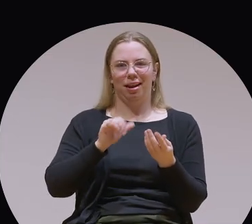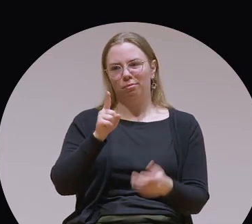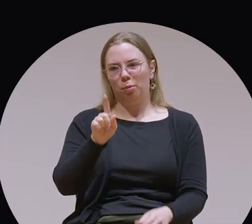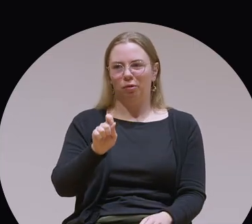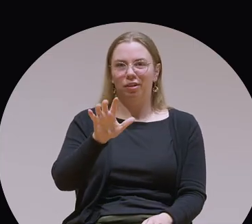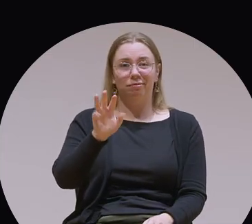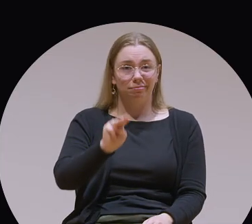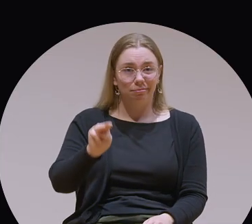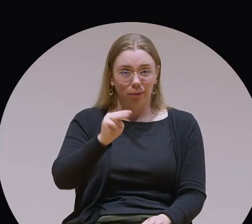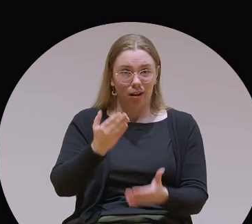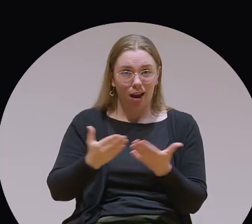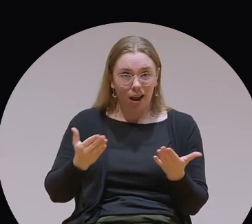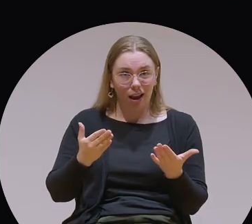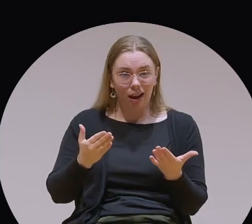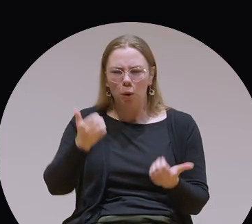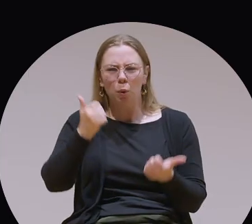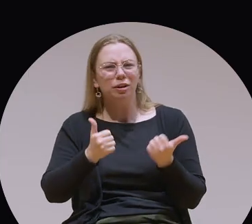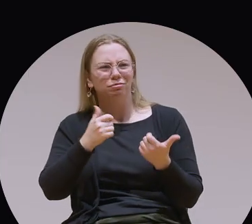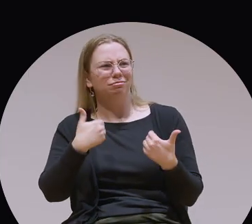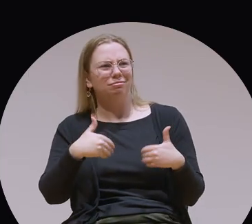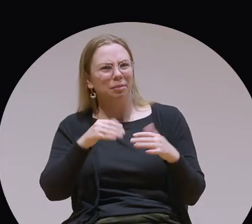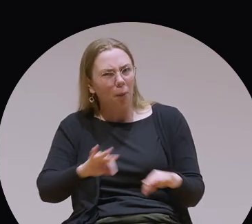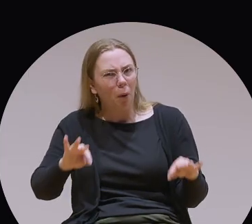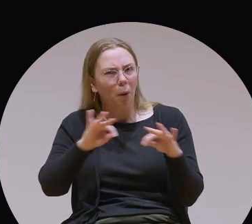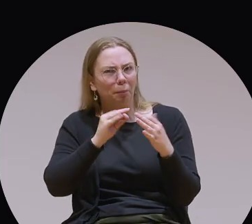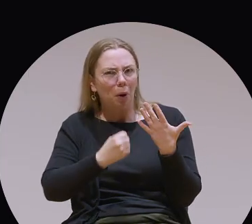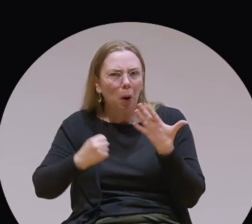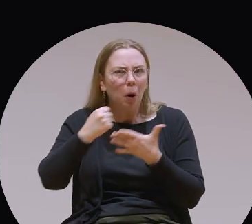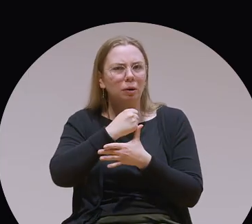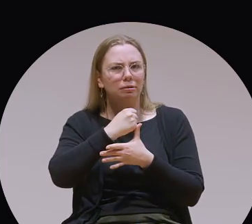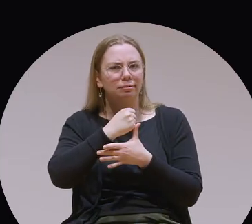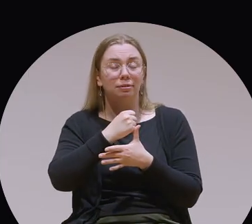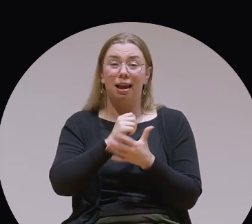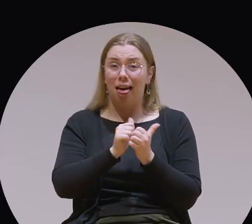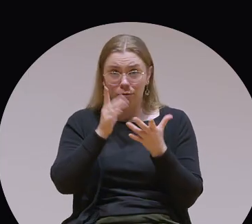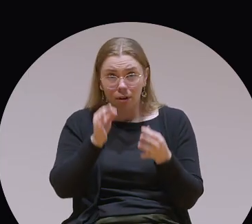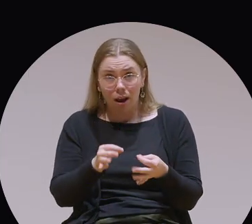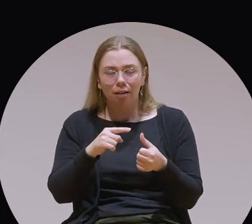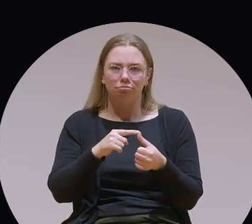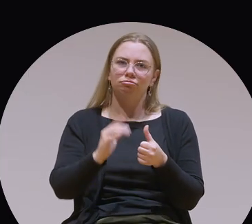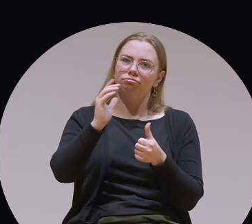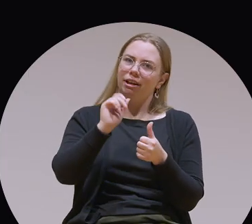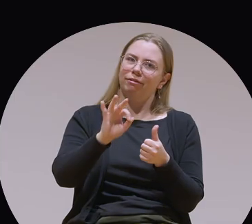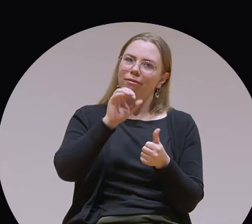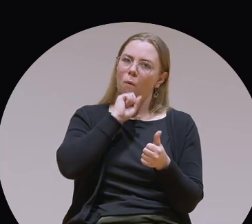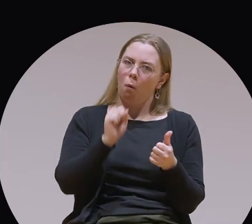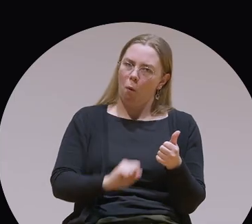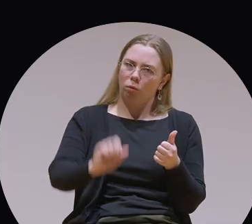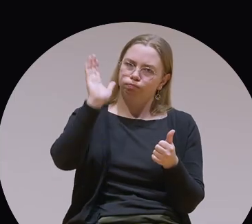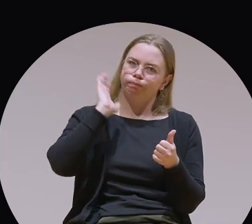to focus on the things which are really priorities. And the first priority is antiquities, because they